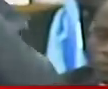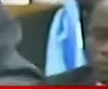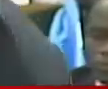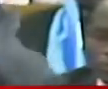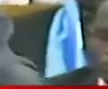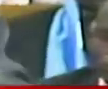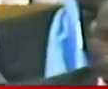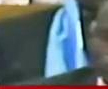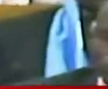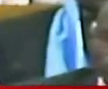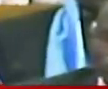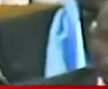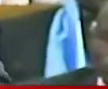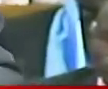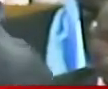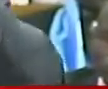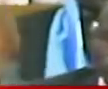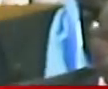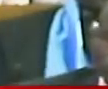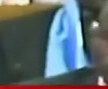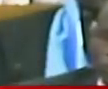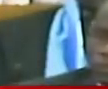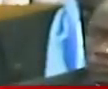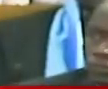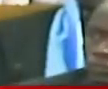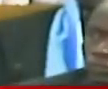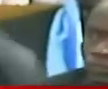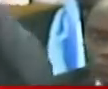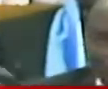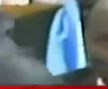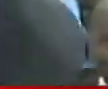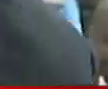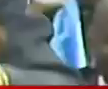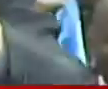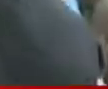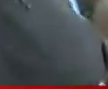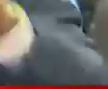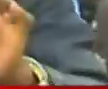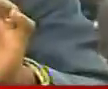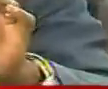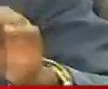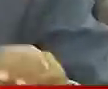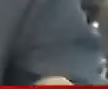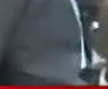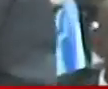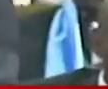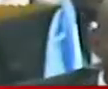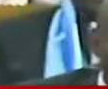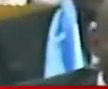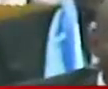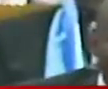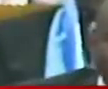will not take anything that is pretense. I have seen enough pretense in this